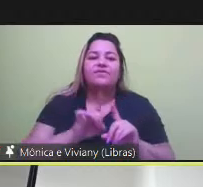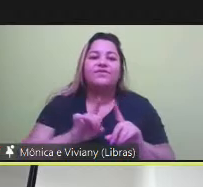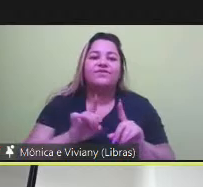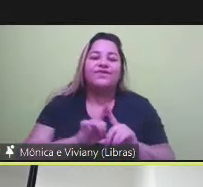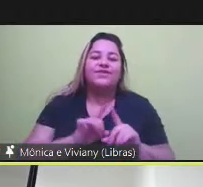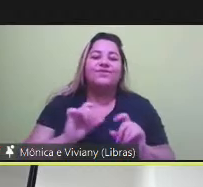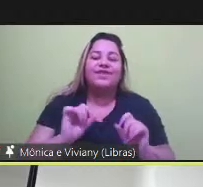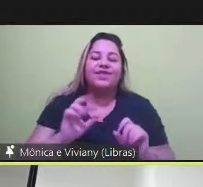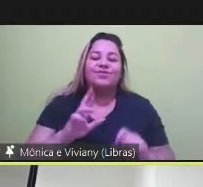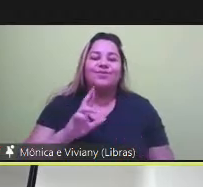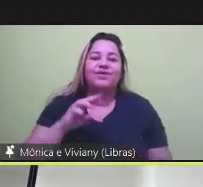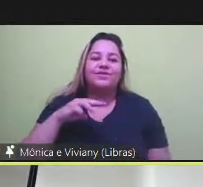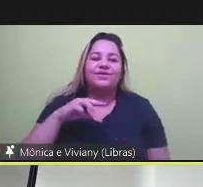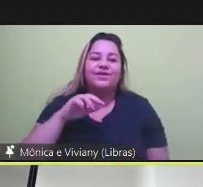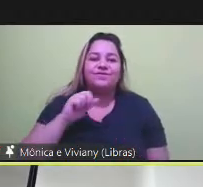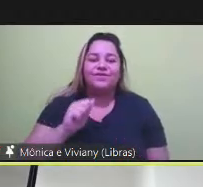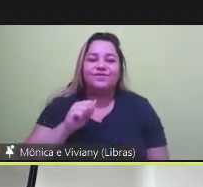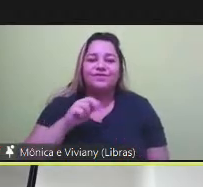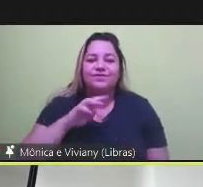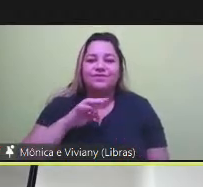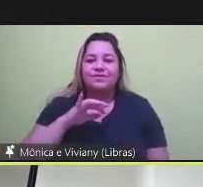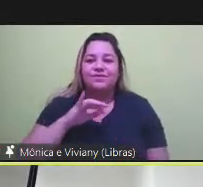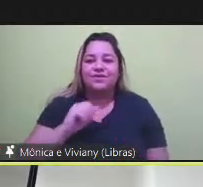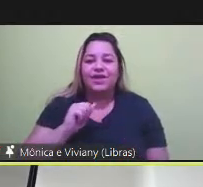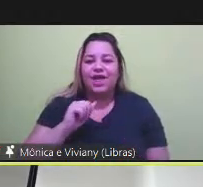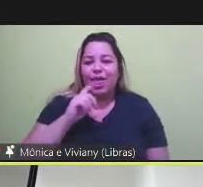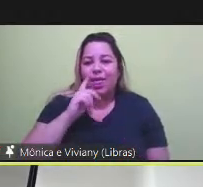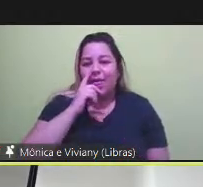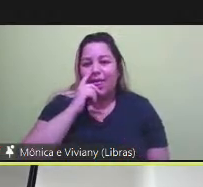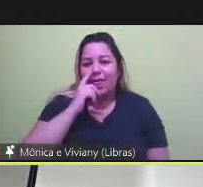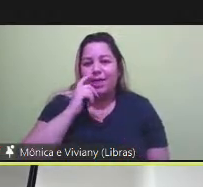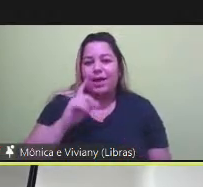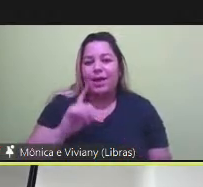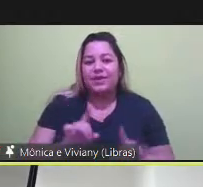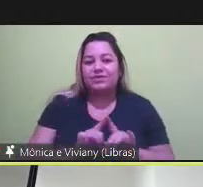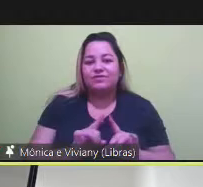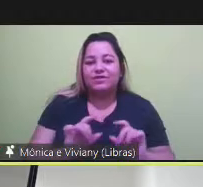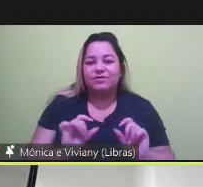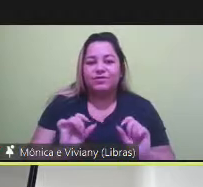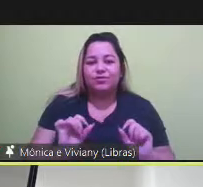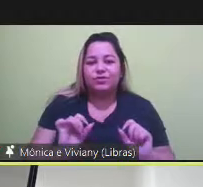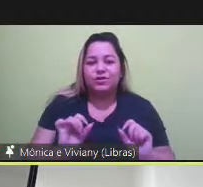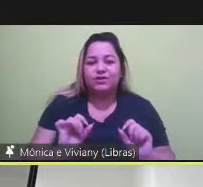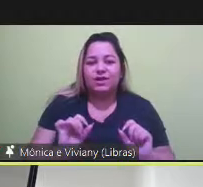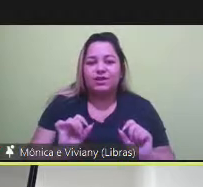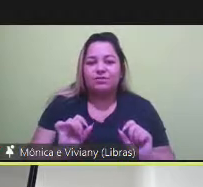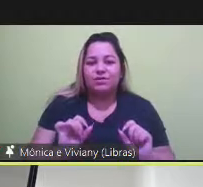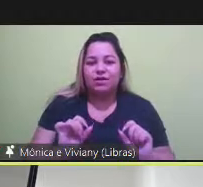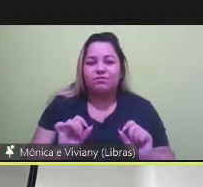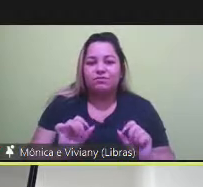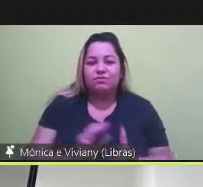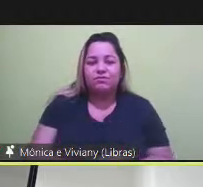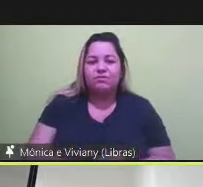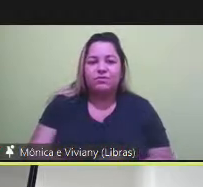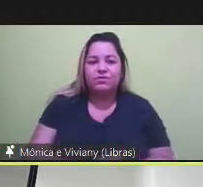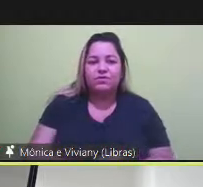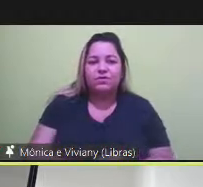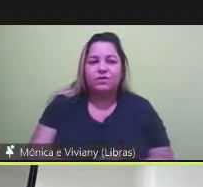is over 8 grams per 100 milliliters. This